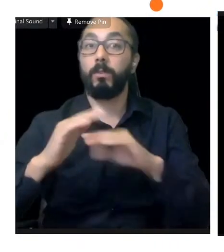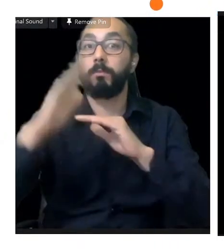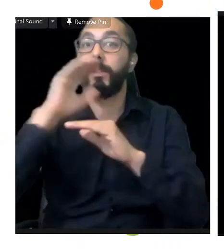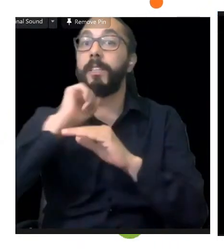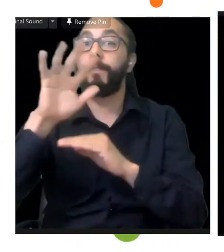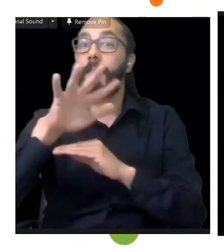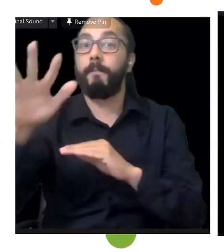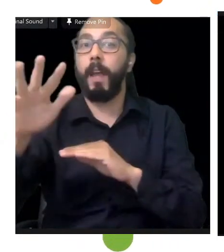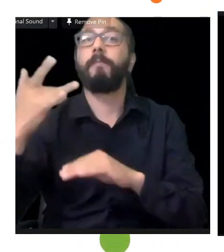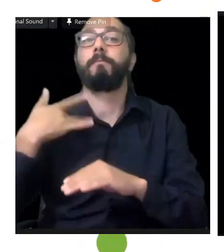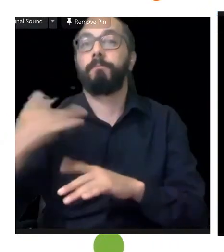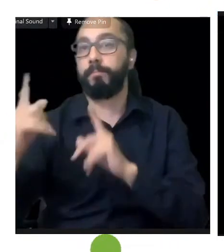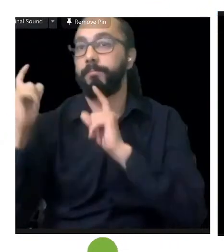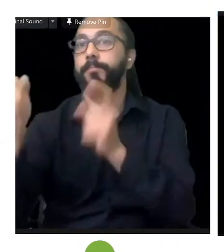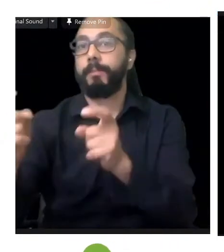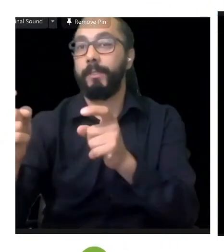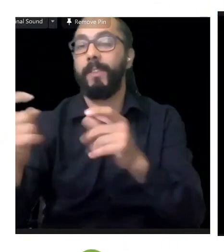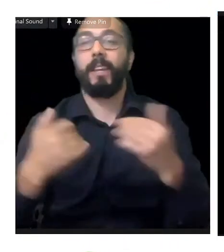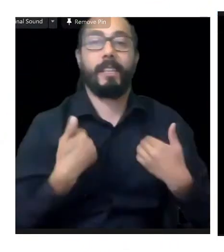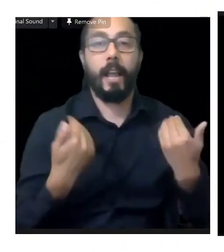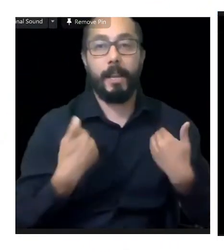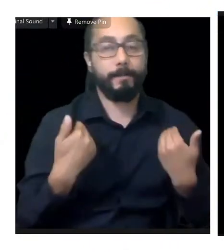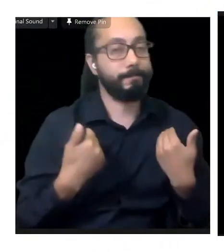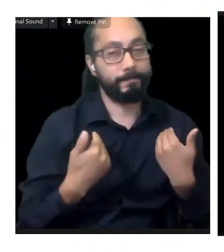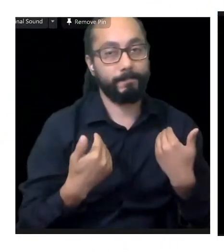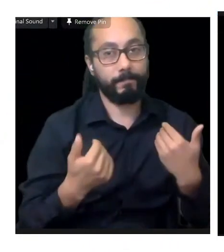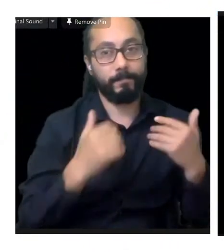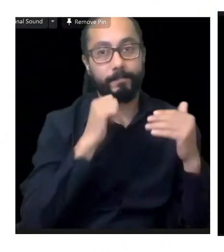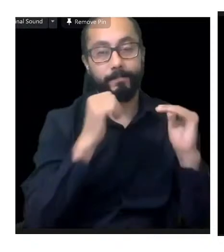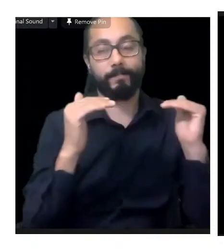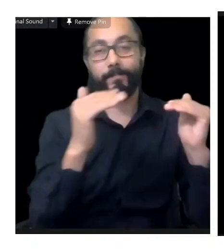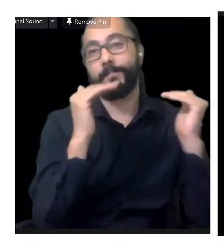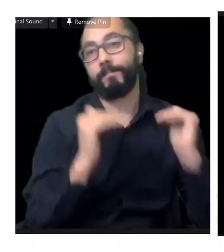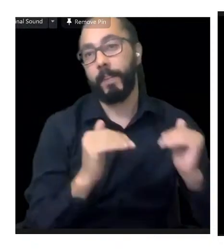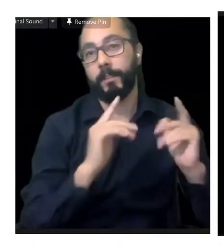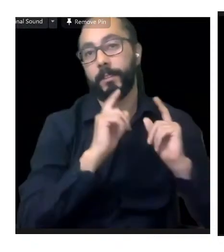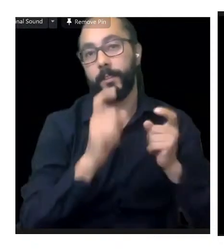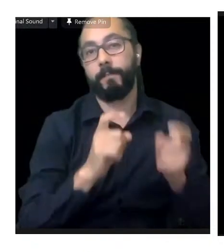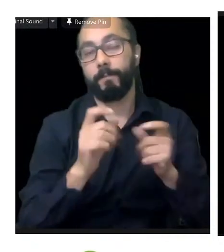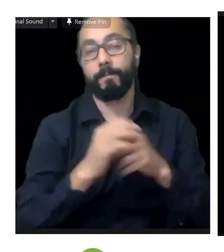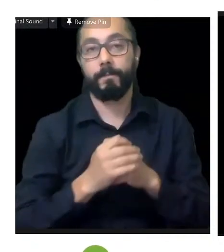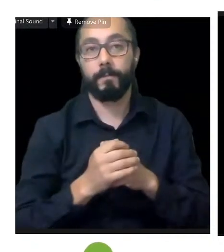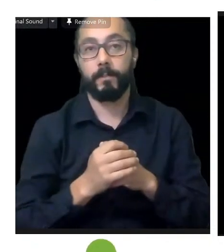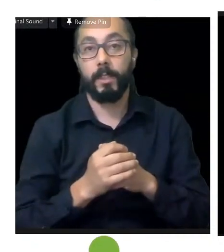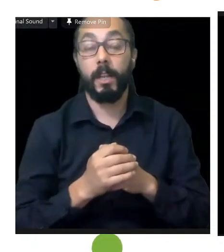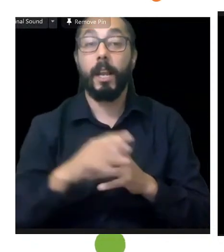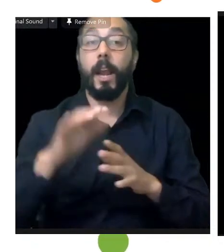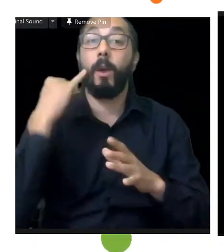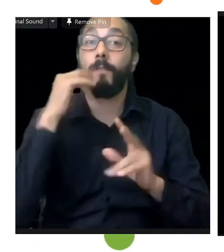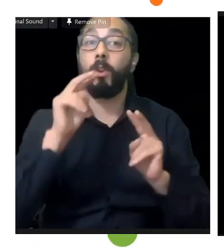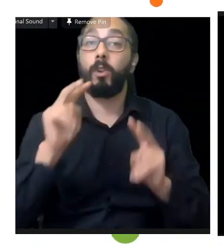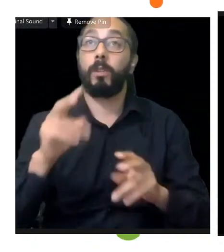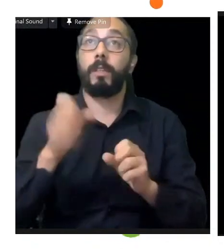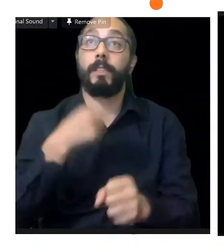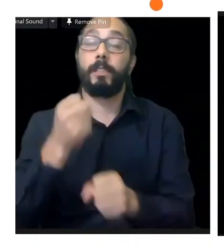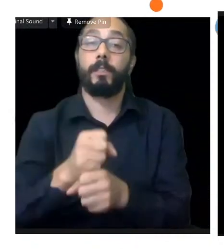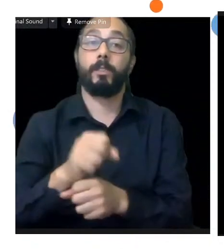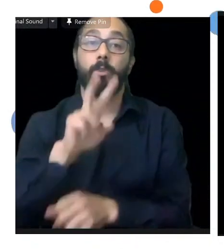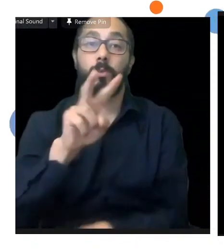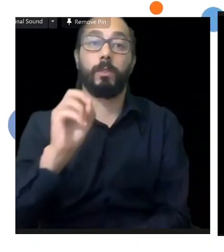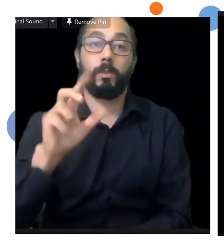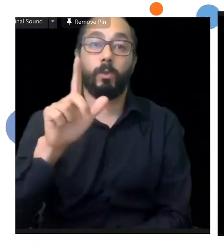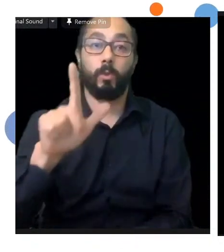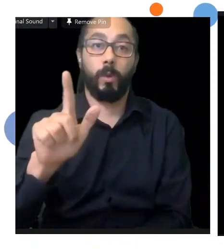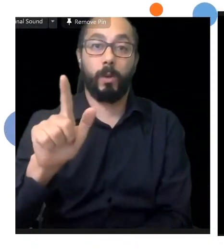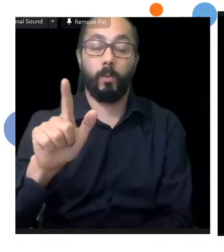goers. But take a look at those 2021 numbers. You know, what it looks like is that that middle-aged cohort is